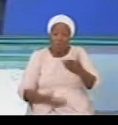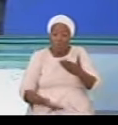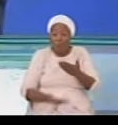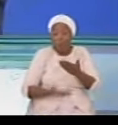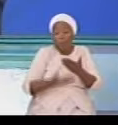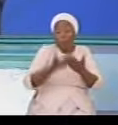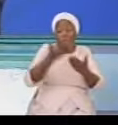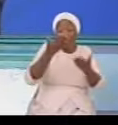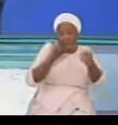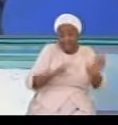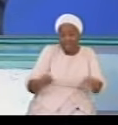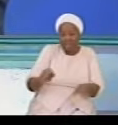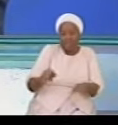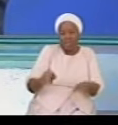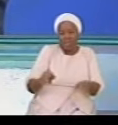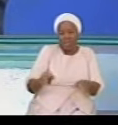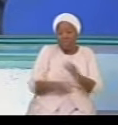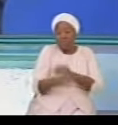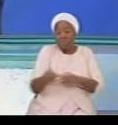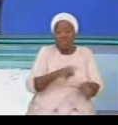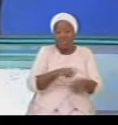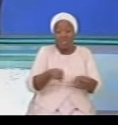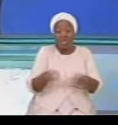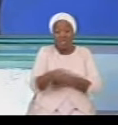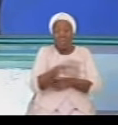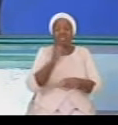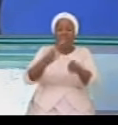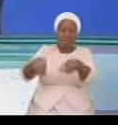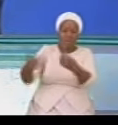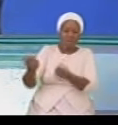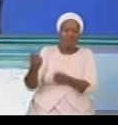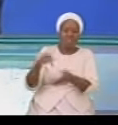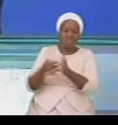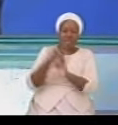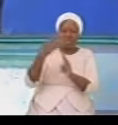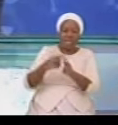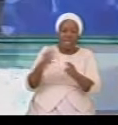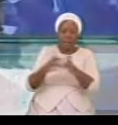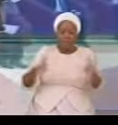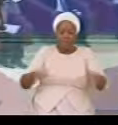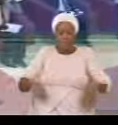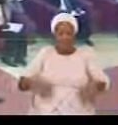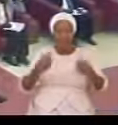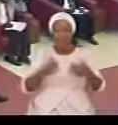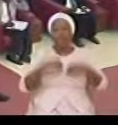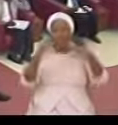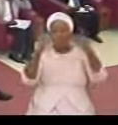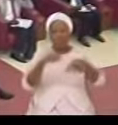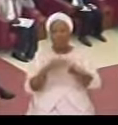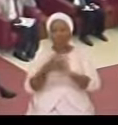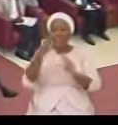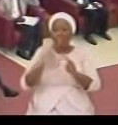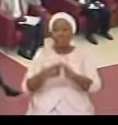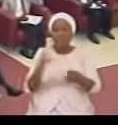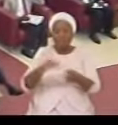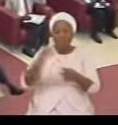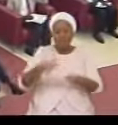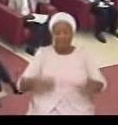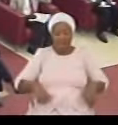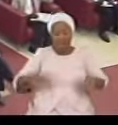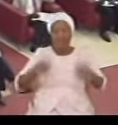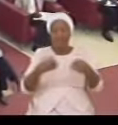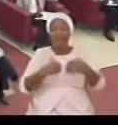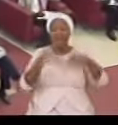days are gone. Life has come. Abundant life has come. Spiritual life has